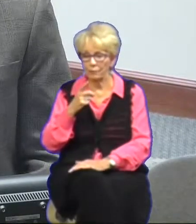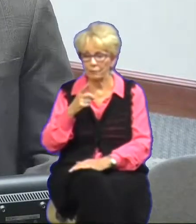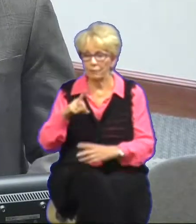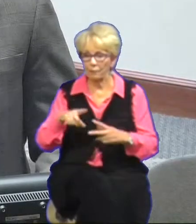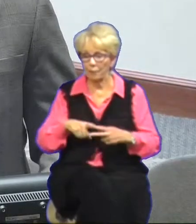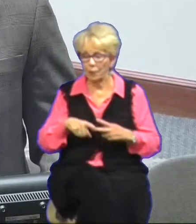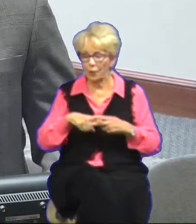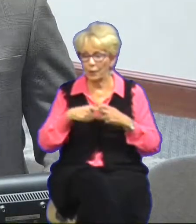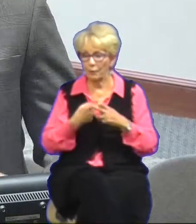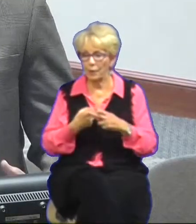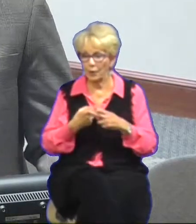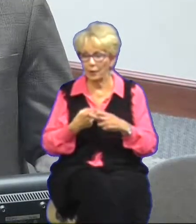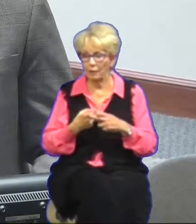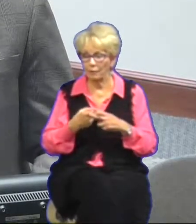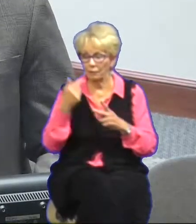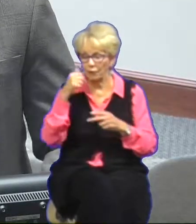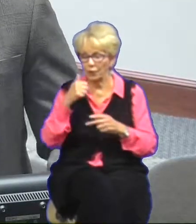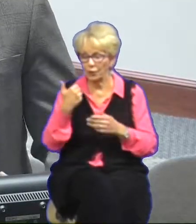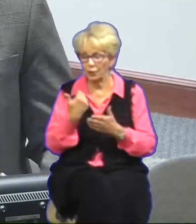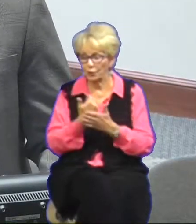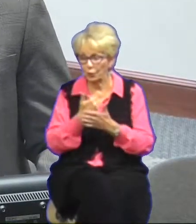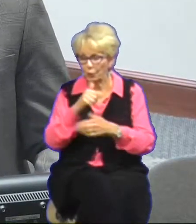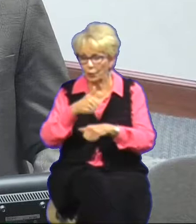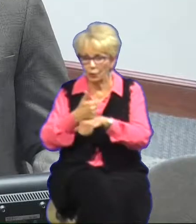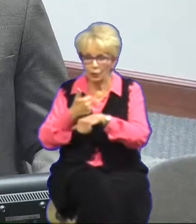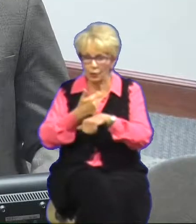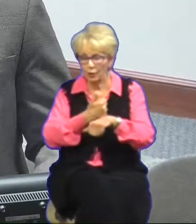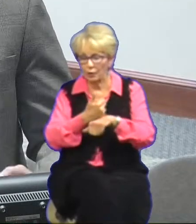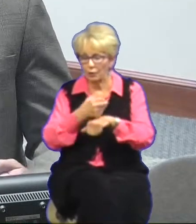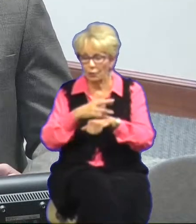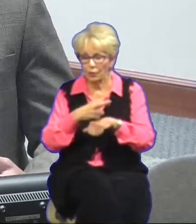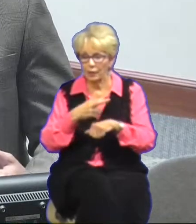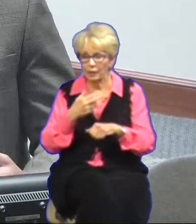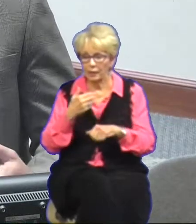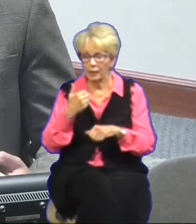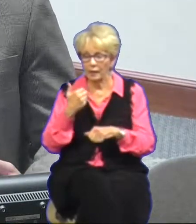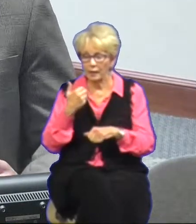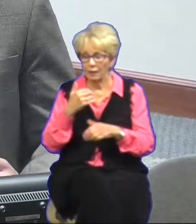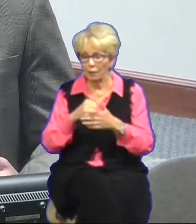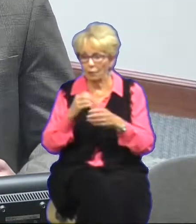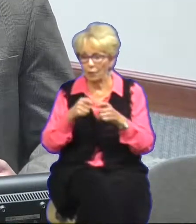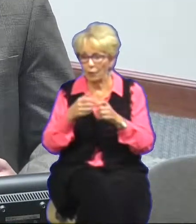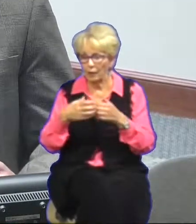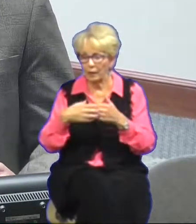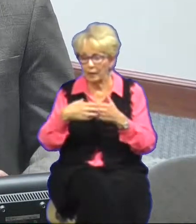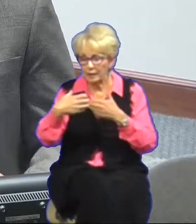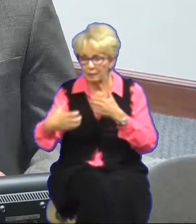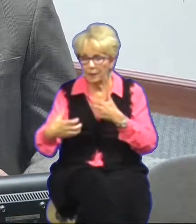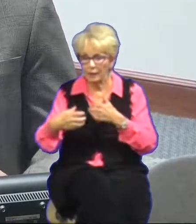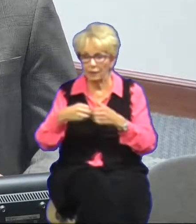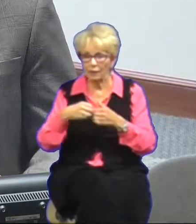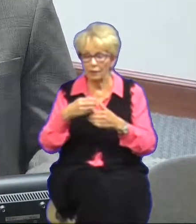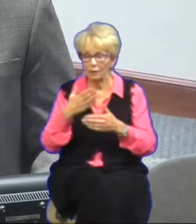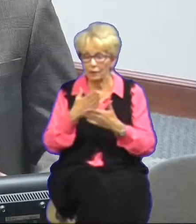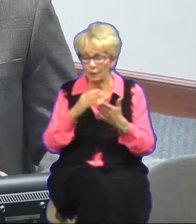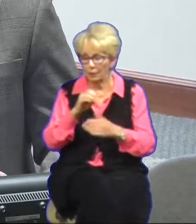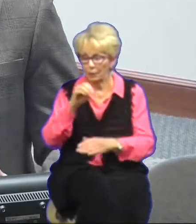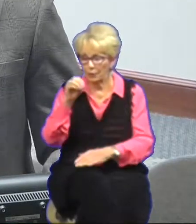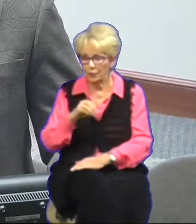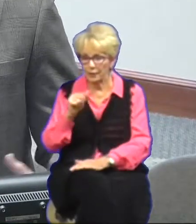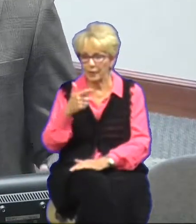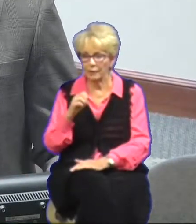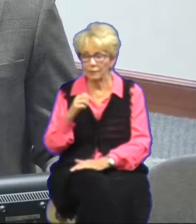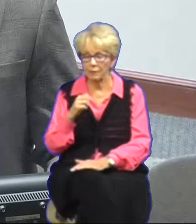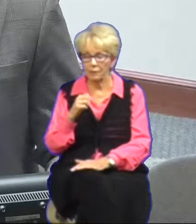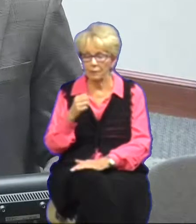about, if for any kind of new construction or certain triggers, if there's an expansion or if they're beyond a certain percentage, or if there's